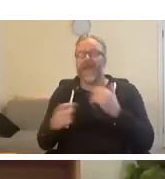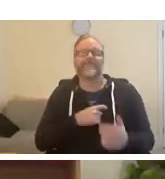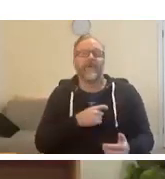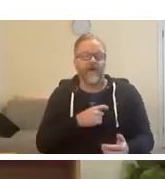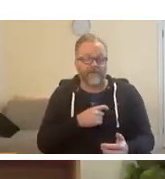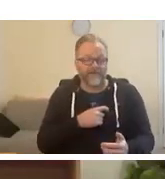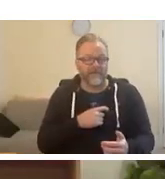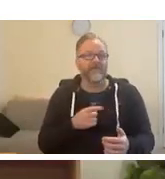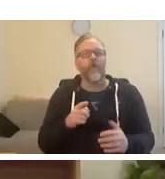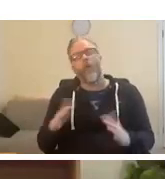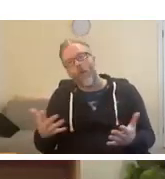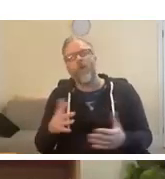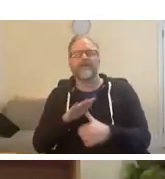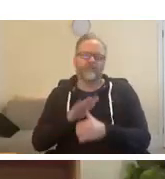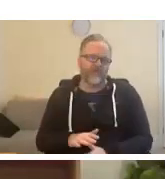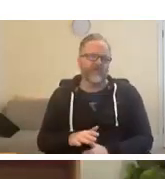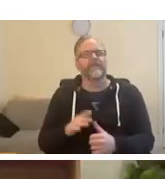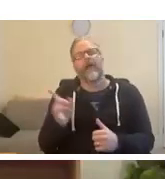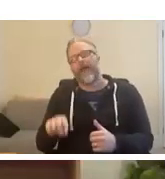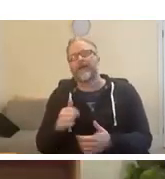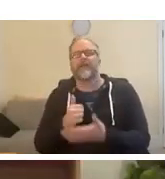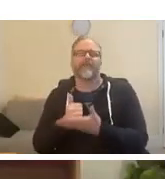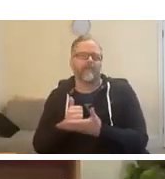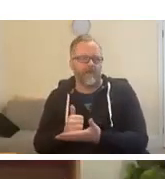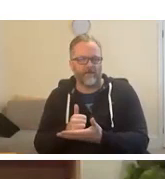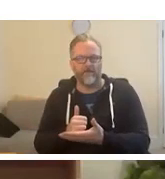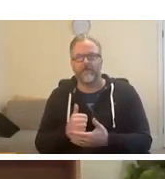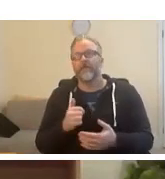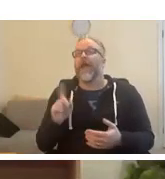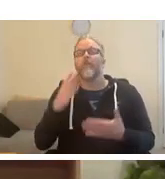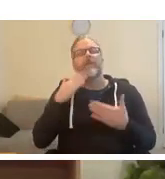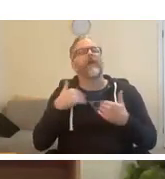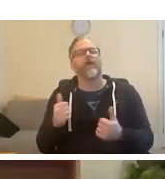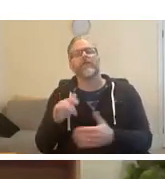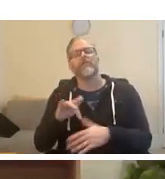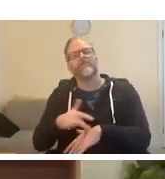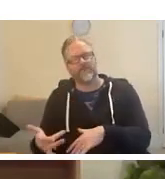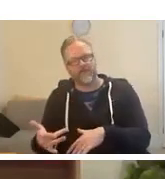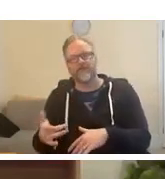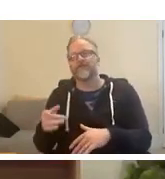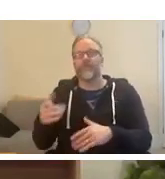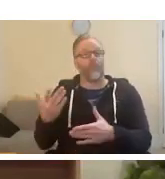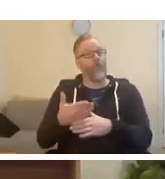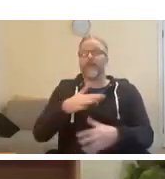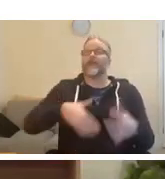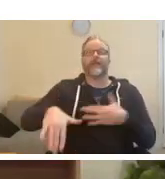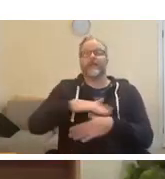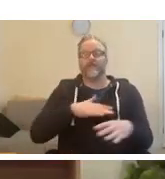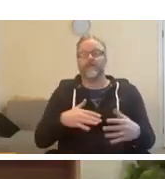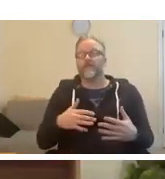anxiety and or depression and therapy, and mental health professionals in the field